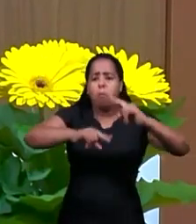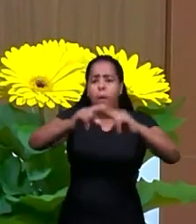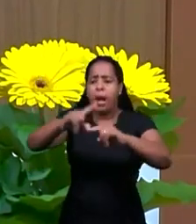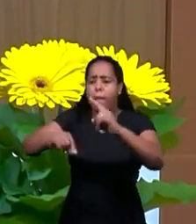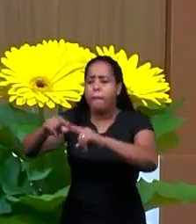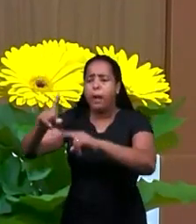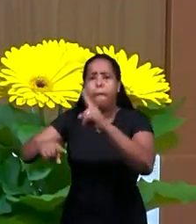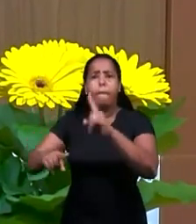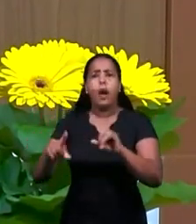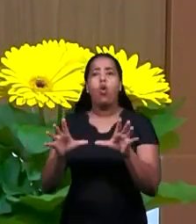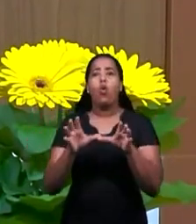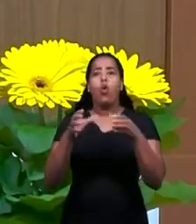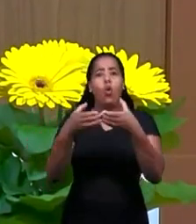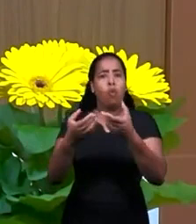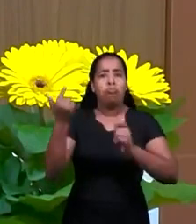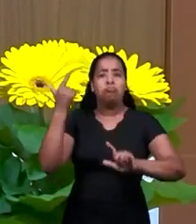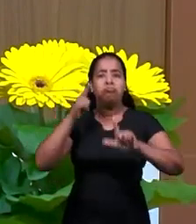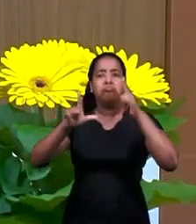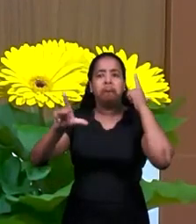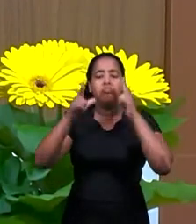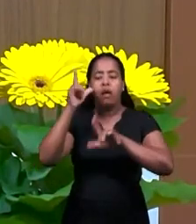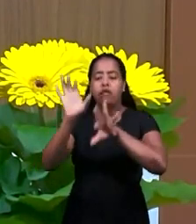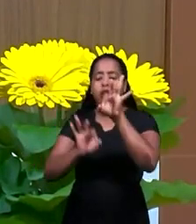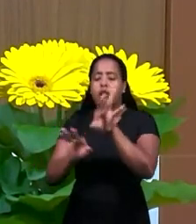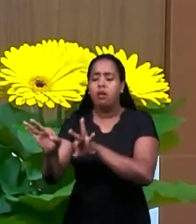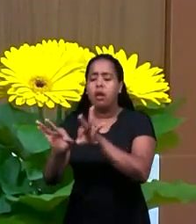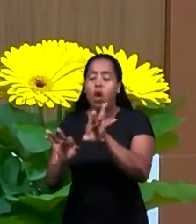aspects were the responsibility of the Levites.